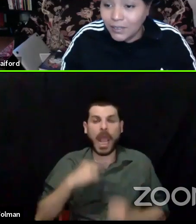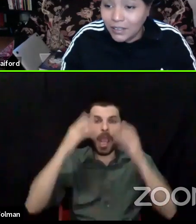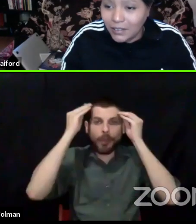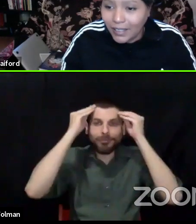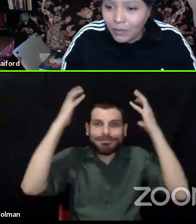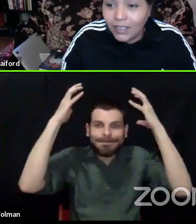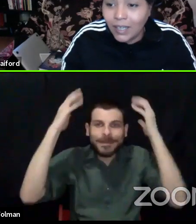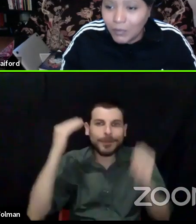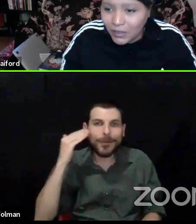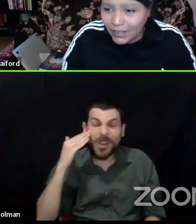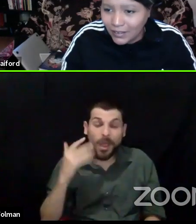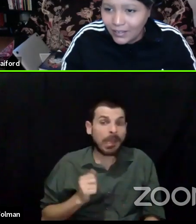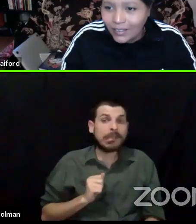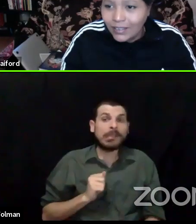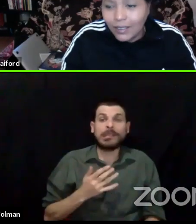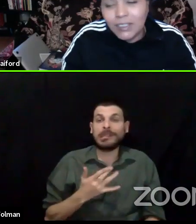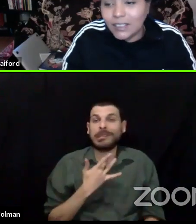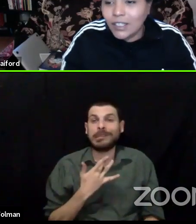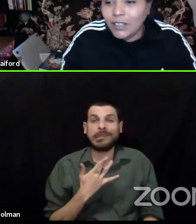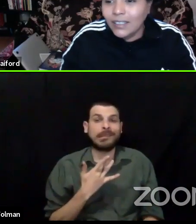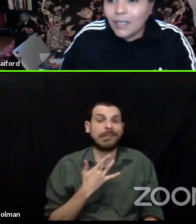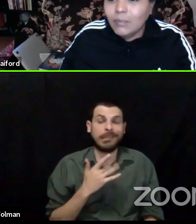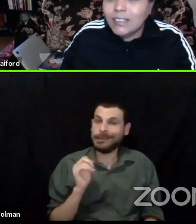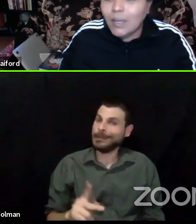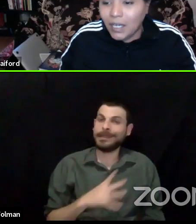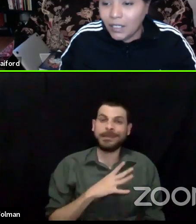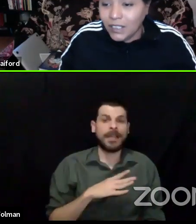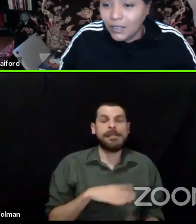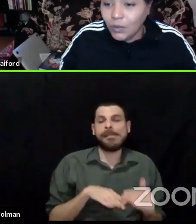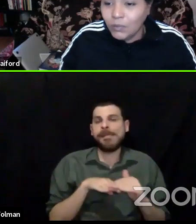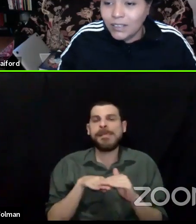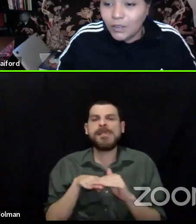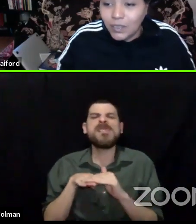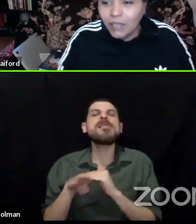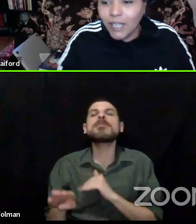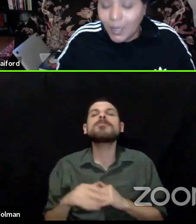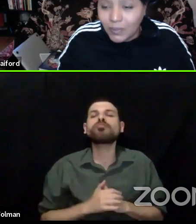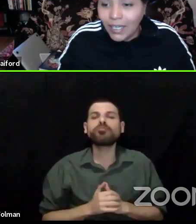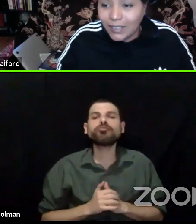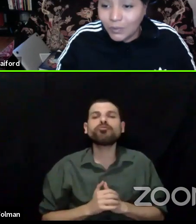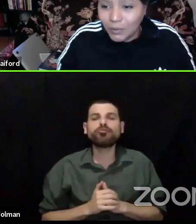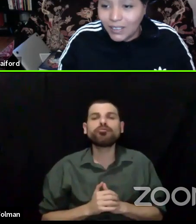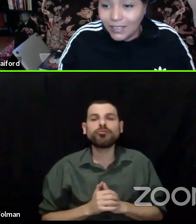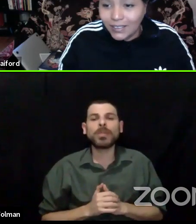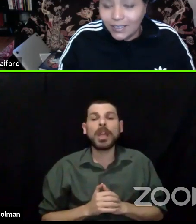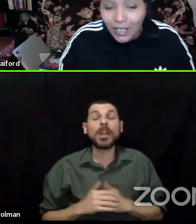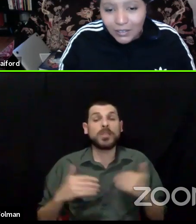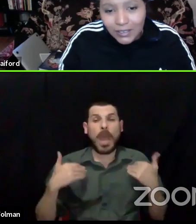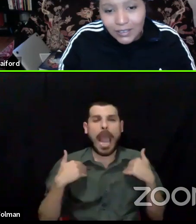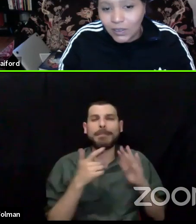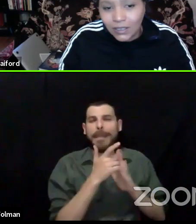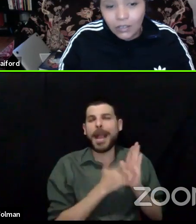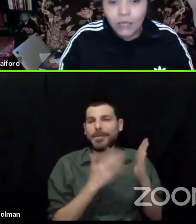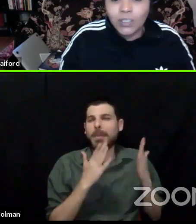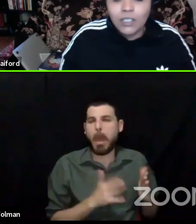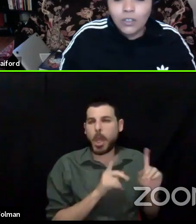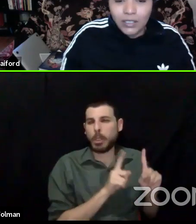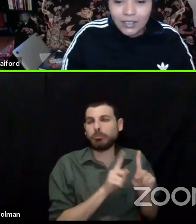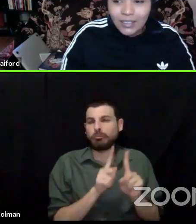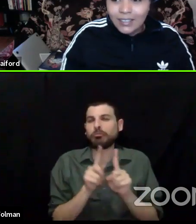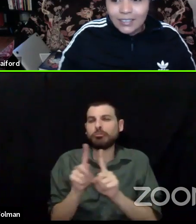time, you know, like I'm going here. Let me just go in here and let me take my attorney with me. So whatever happened, I got some protection. So I go in there